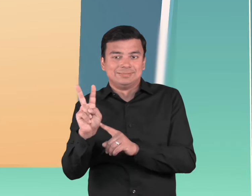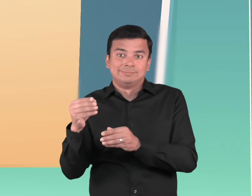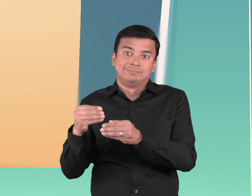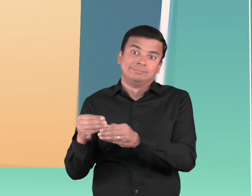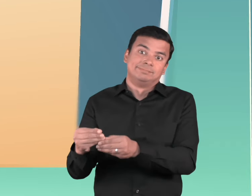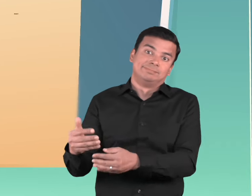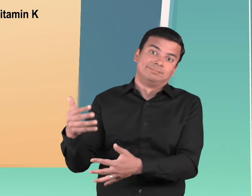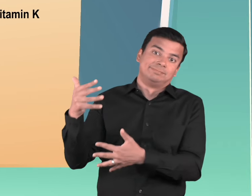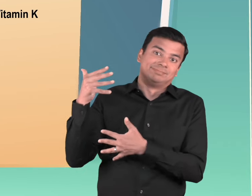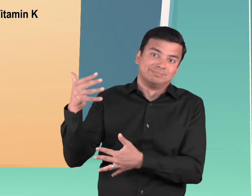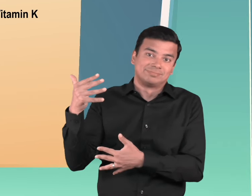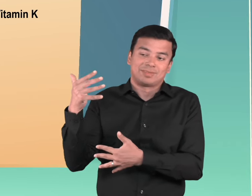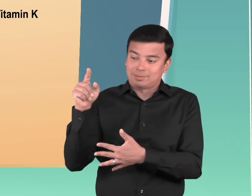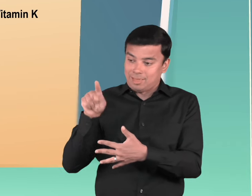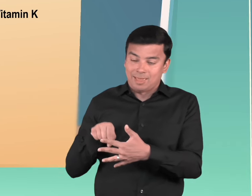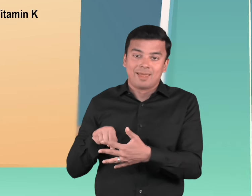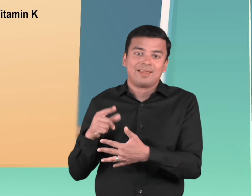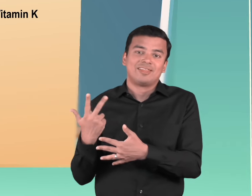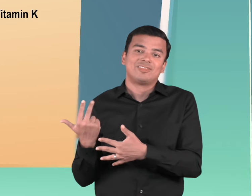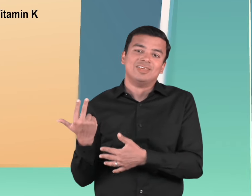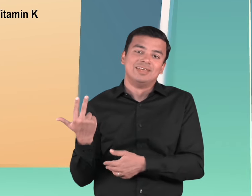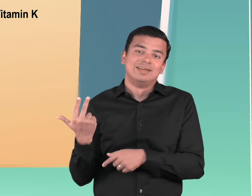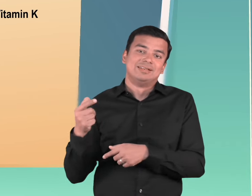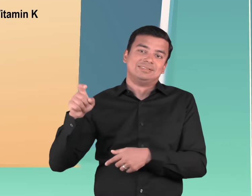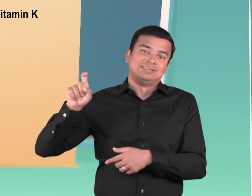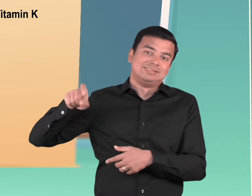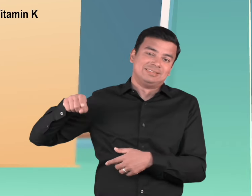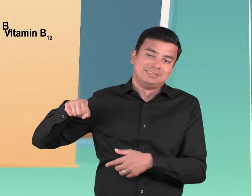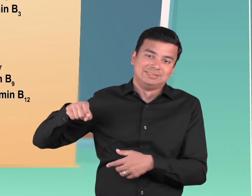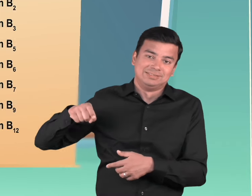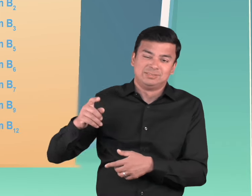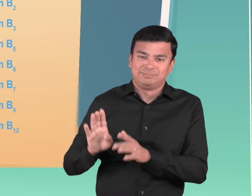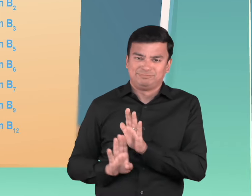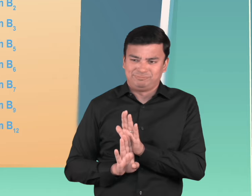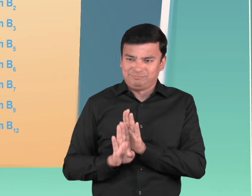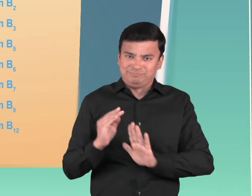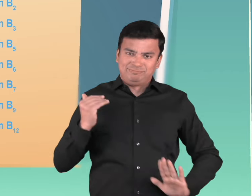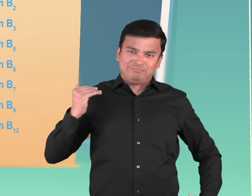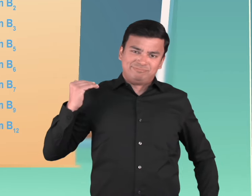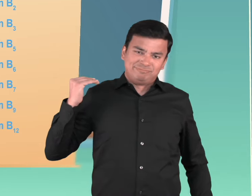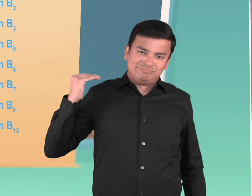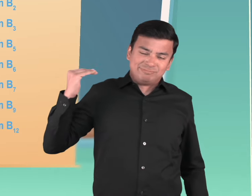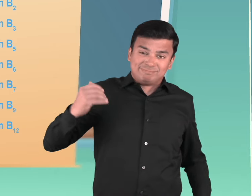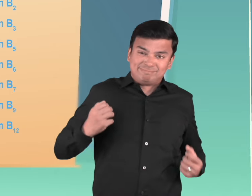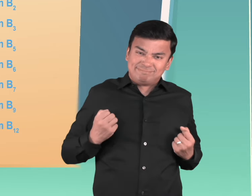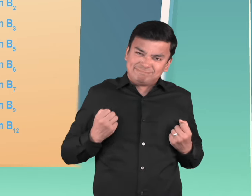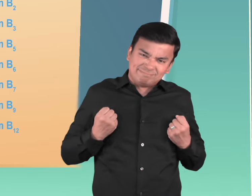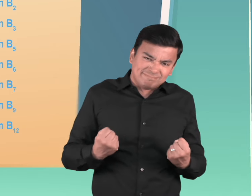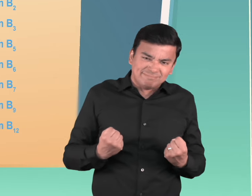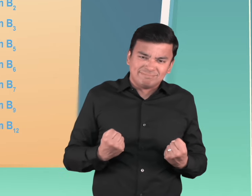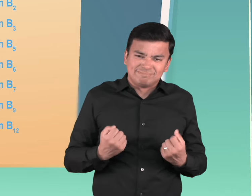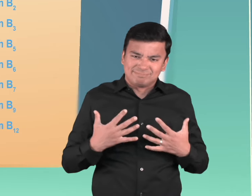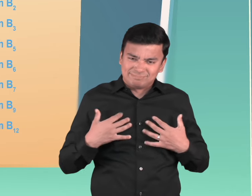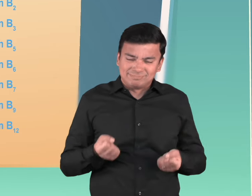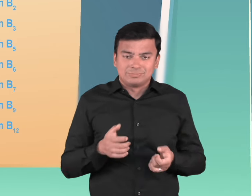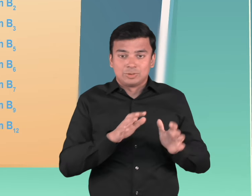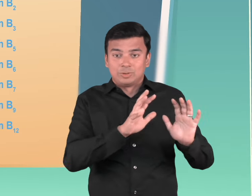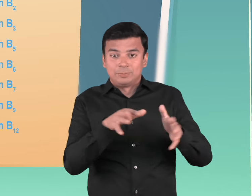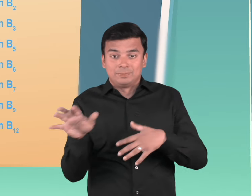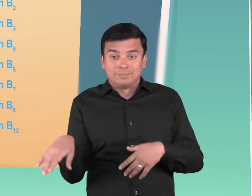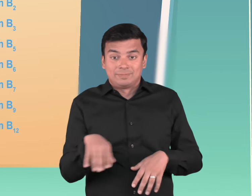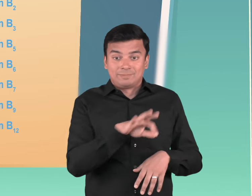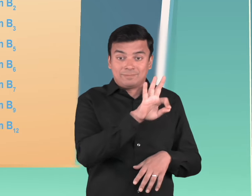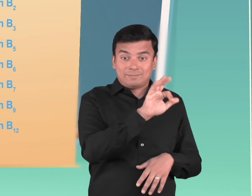13 essential vitamins you need to grow and be healthy and they are grouped into two categories fat